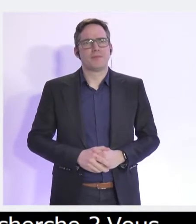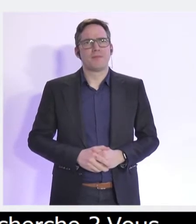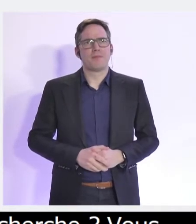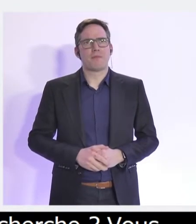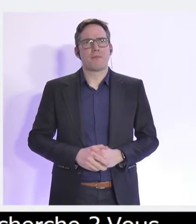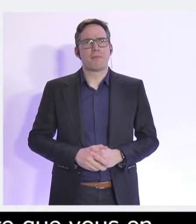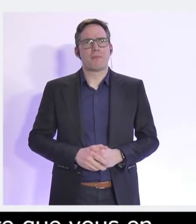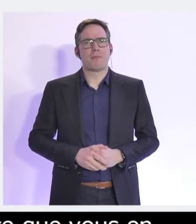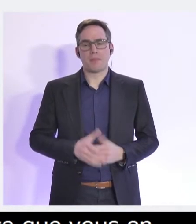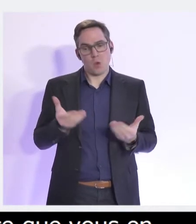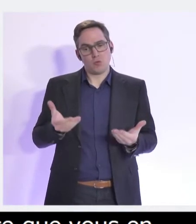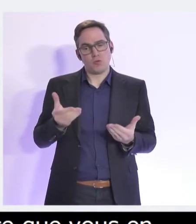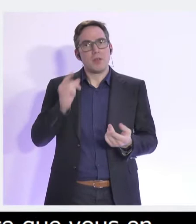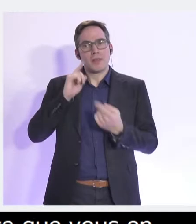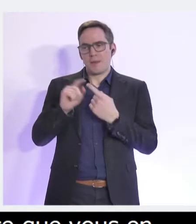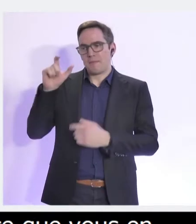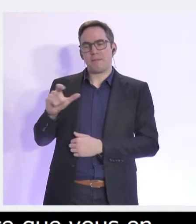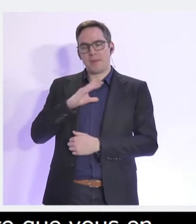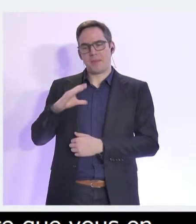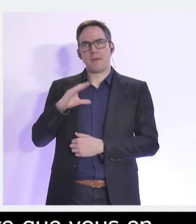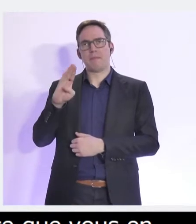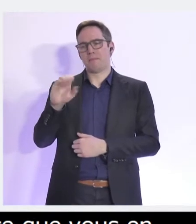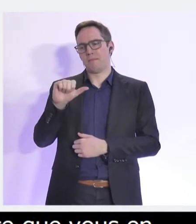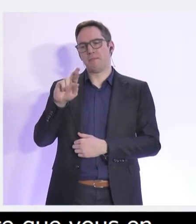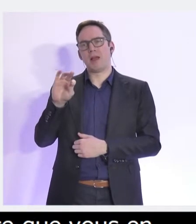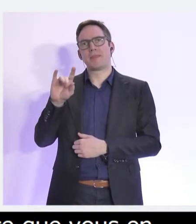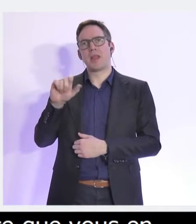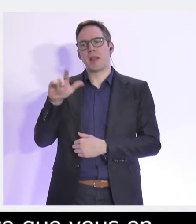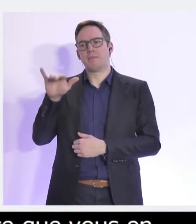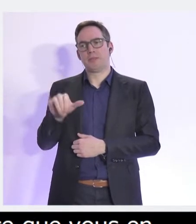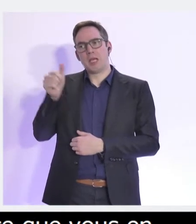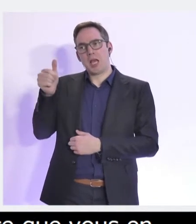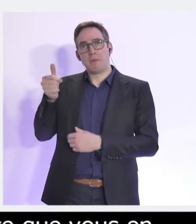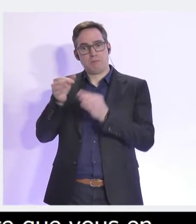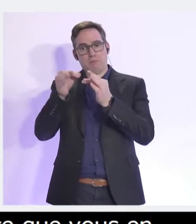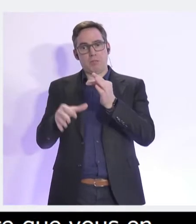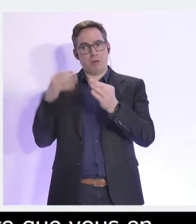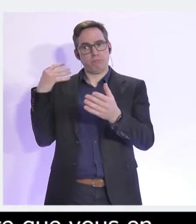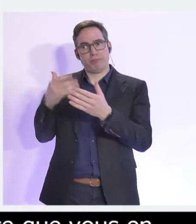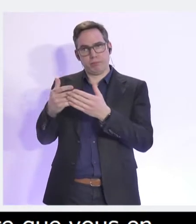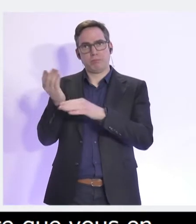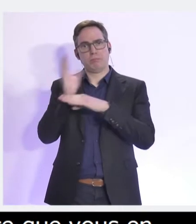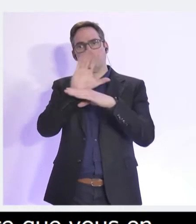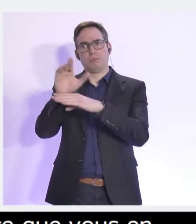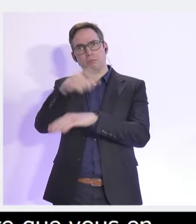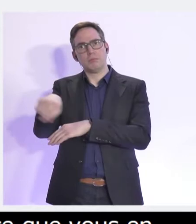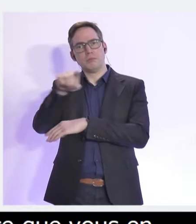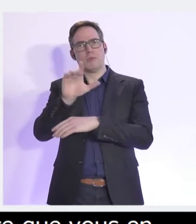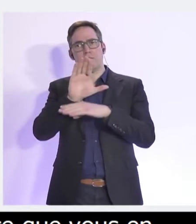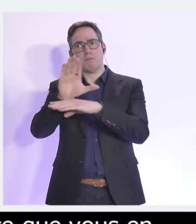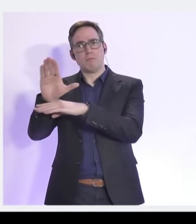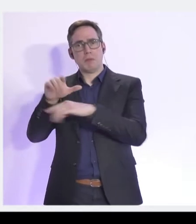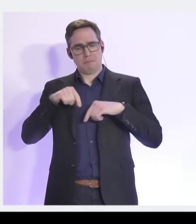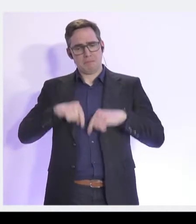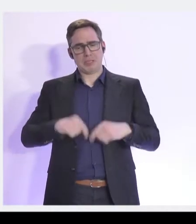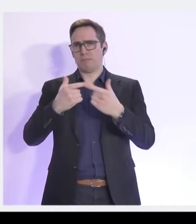today, Catherine Barthélemy, who is the director of a scientific interest group in France, was able to explain